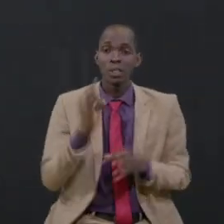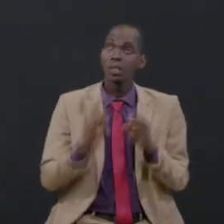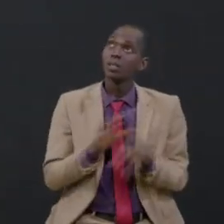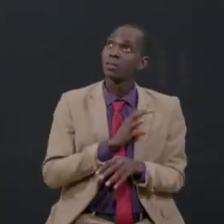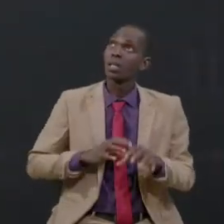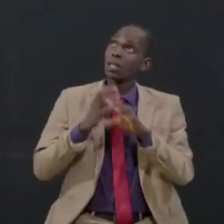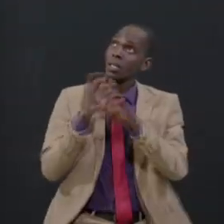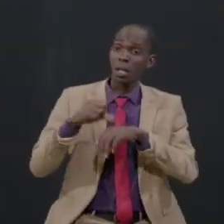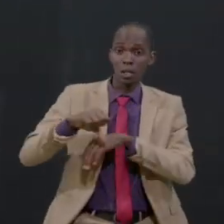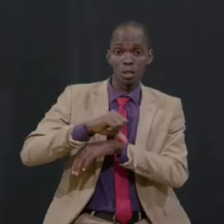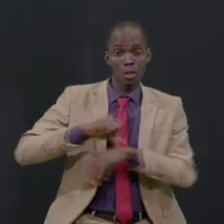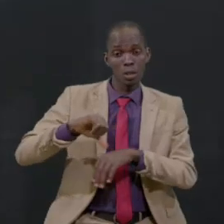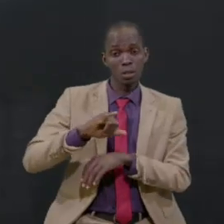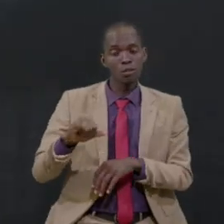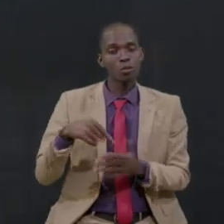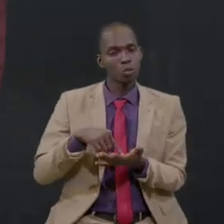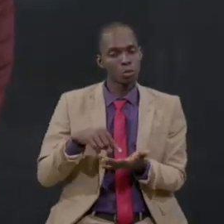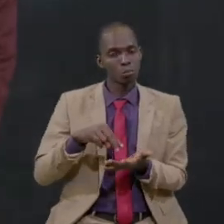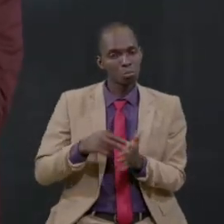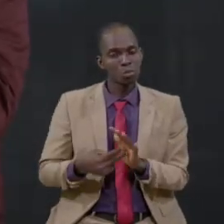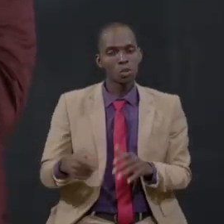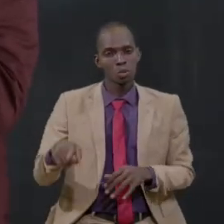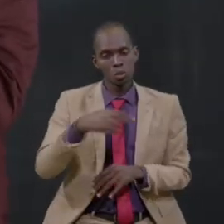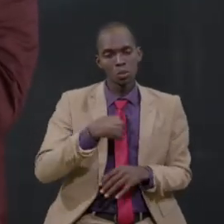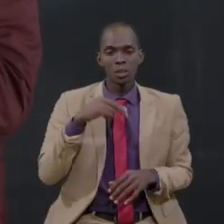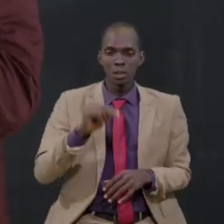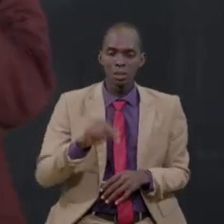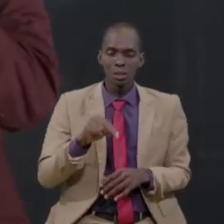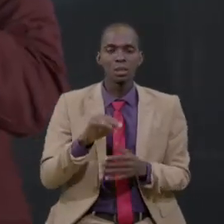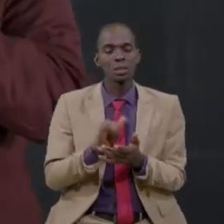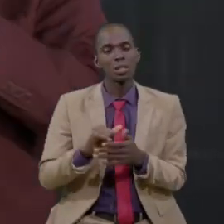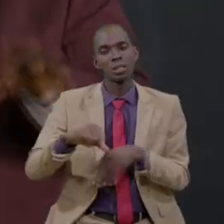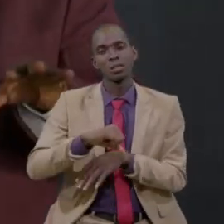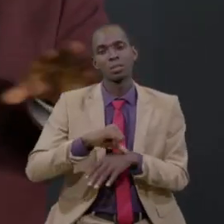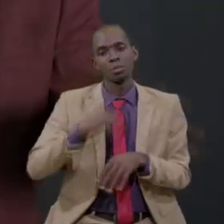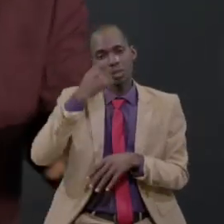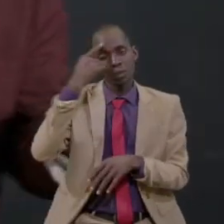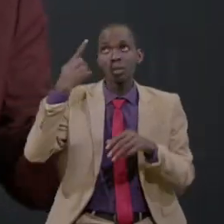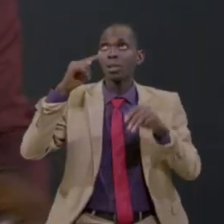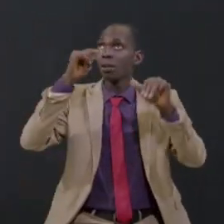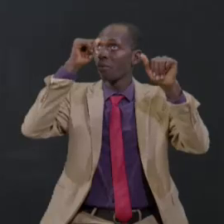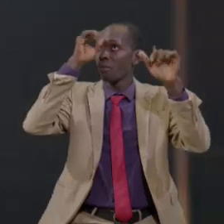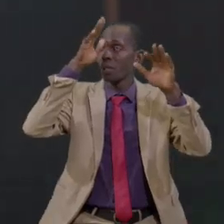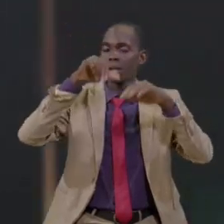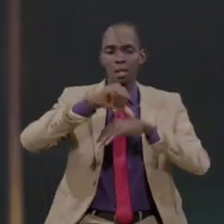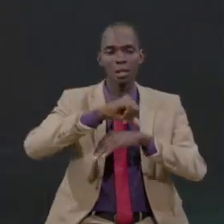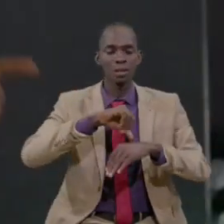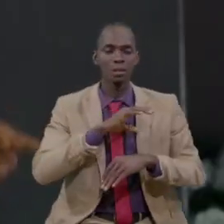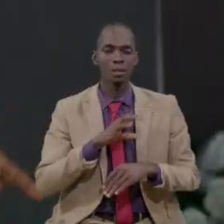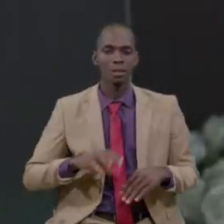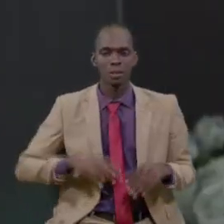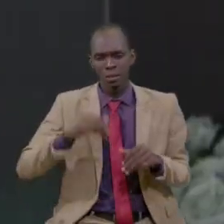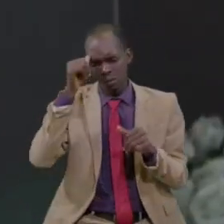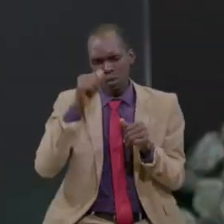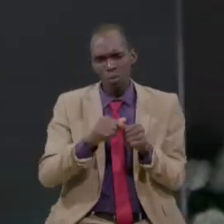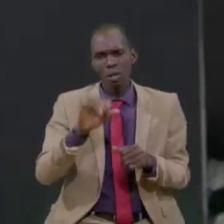He said, the Father has anointed him. You remember Acts 10:38, how